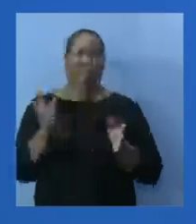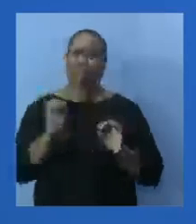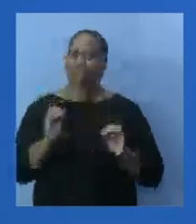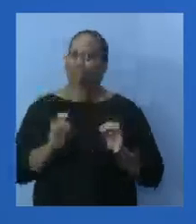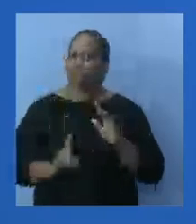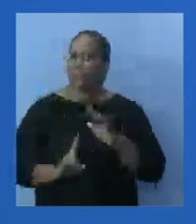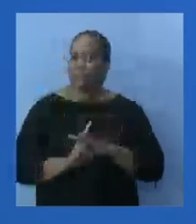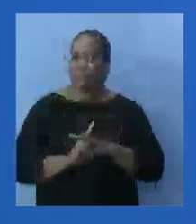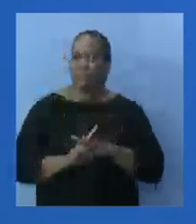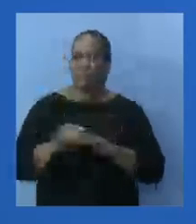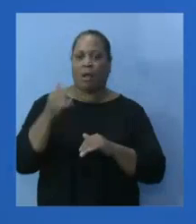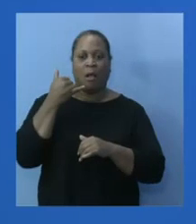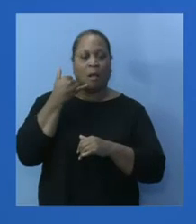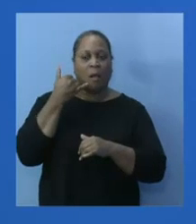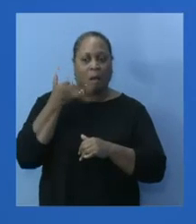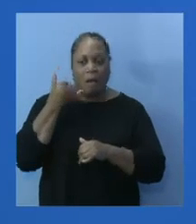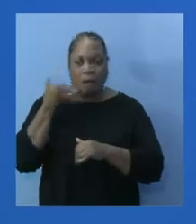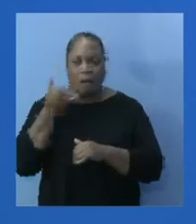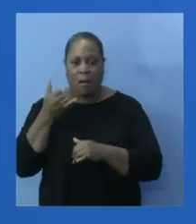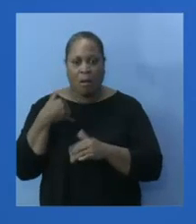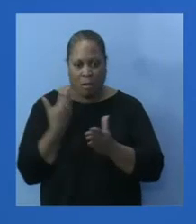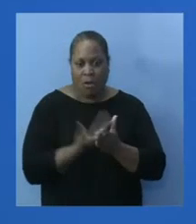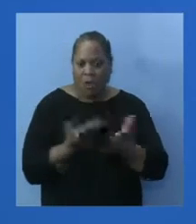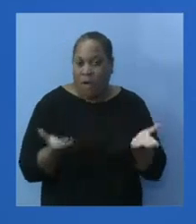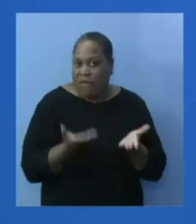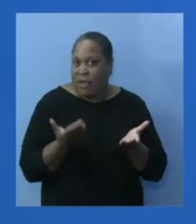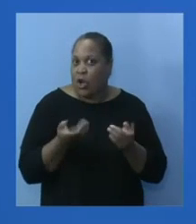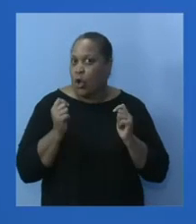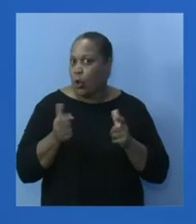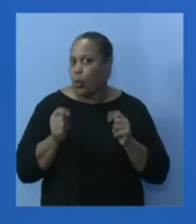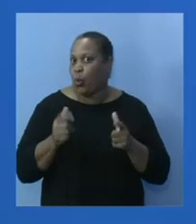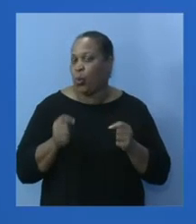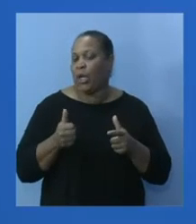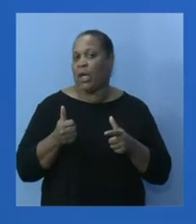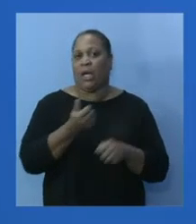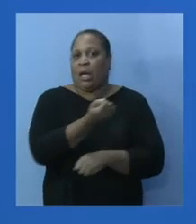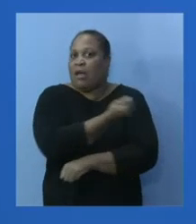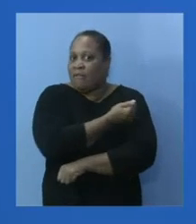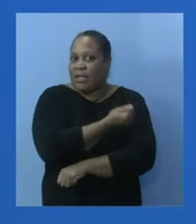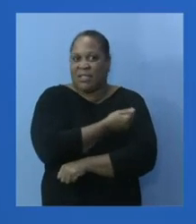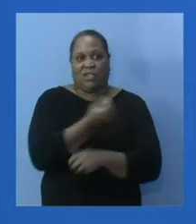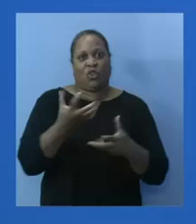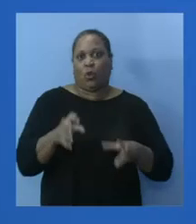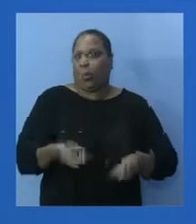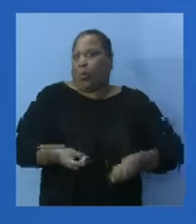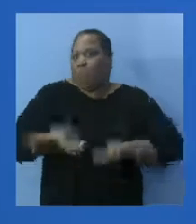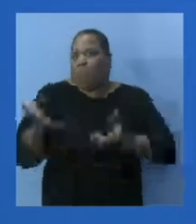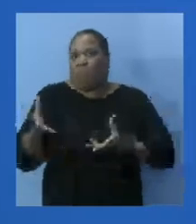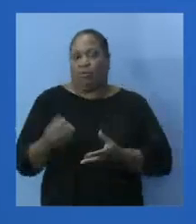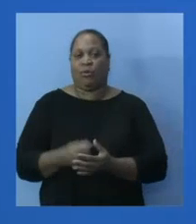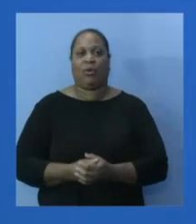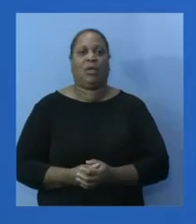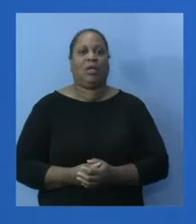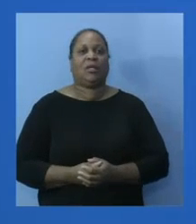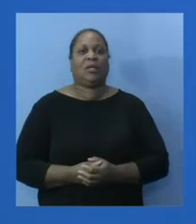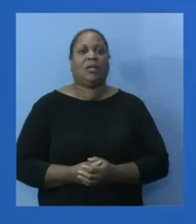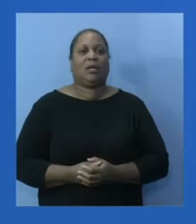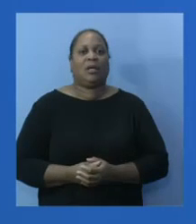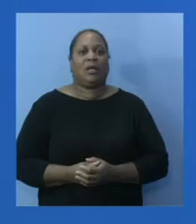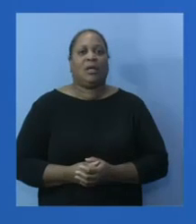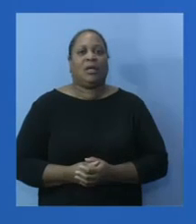then they're going to call people and say, can you get up here and, get the vaccination, so they're not wasting it. And have there,